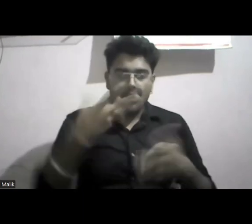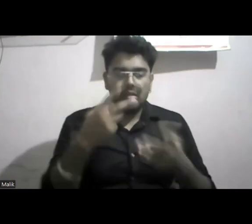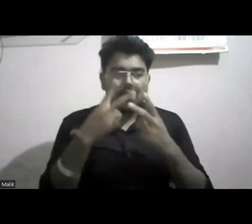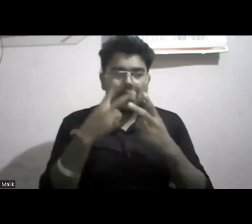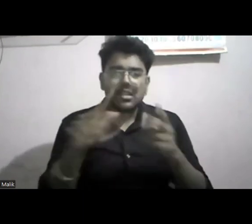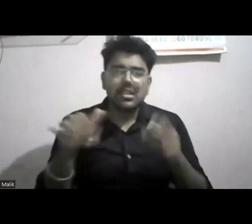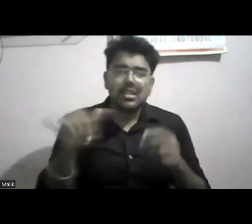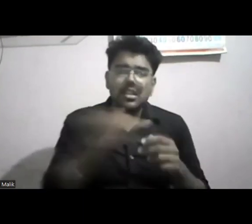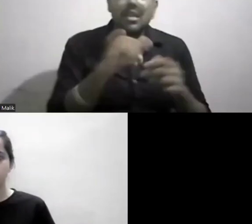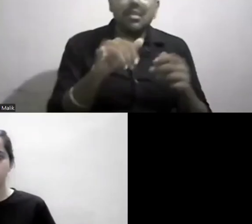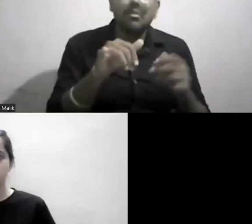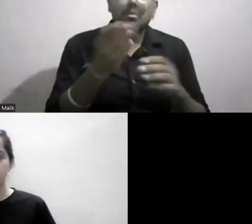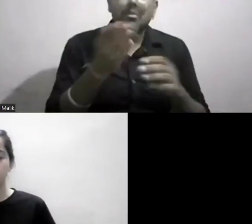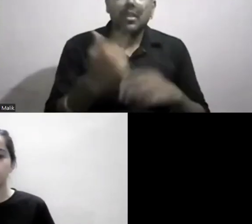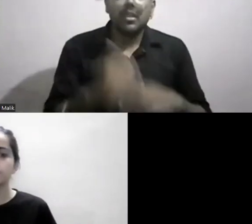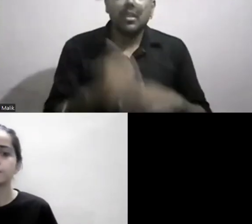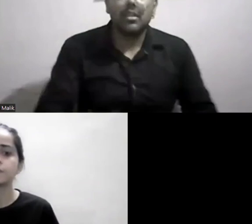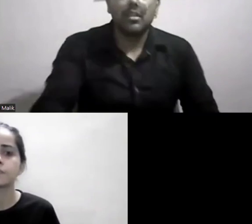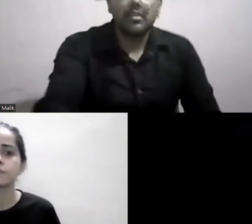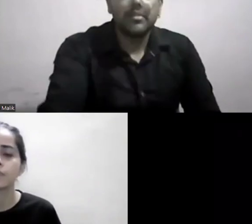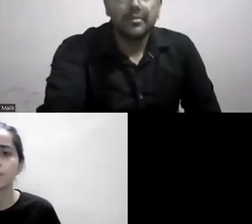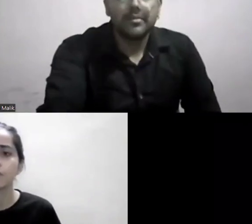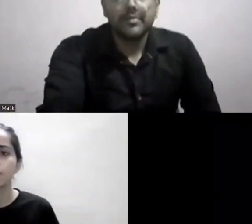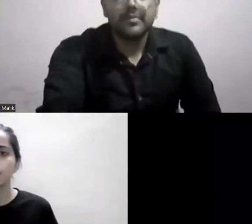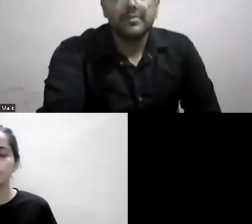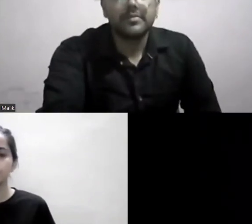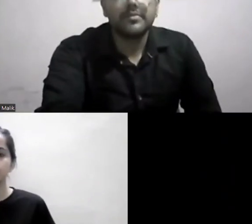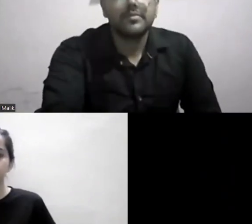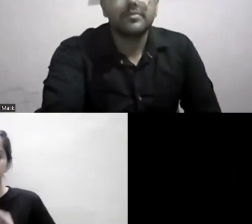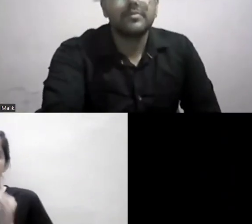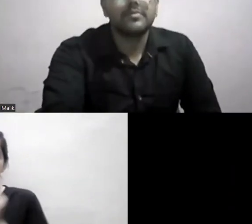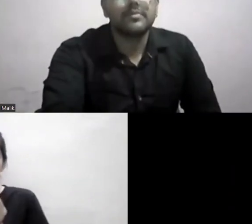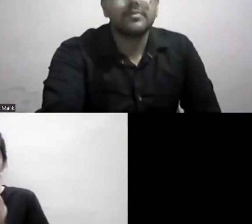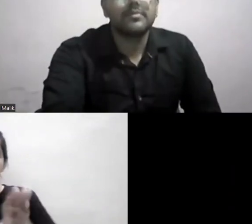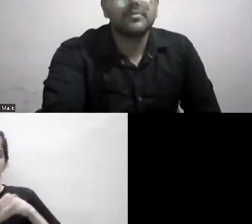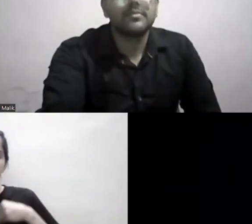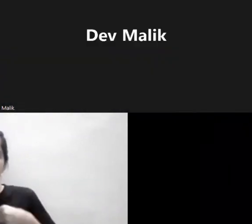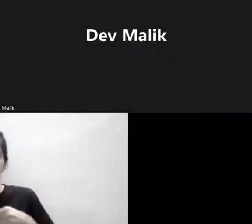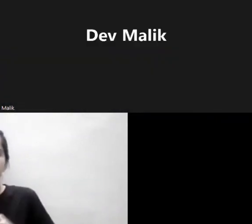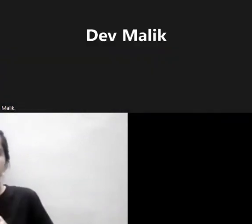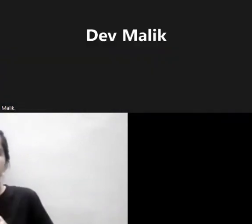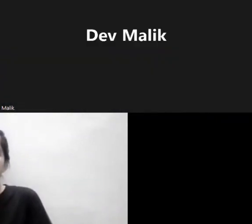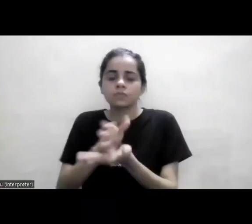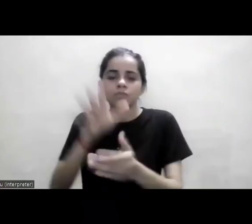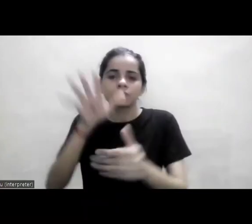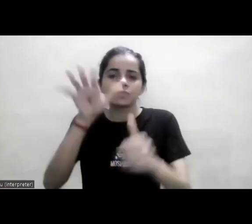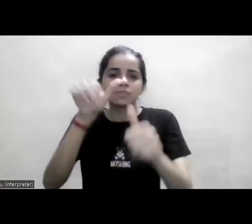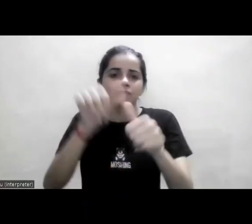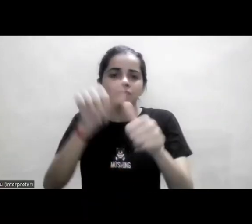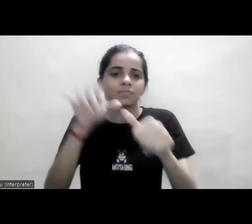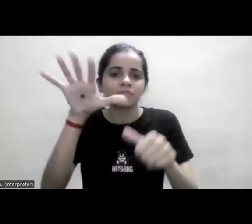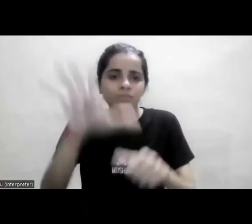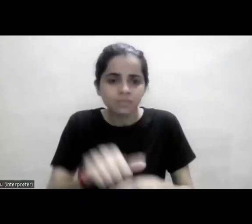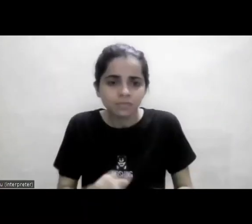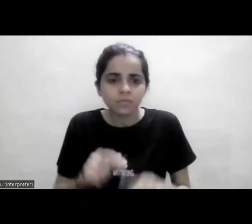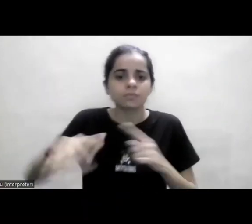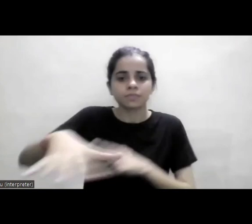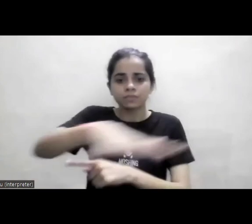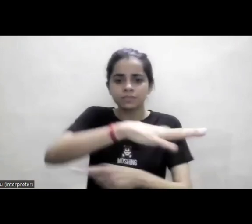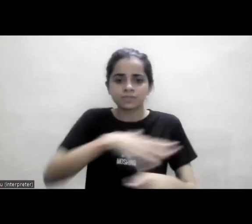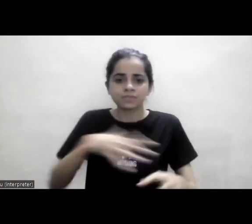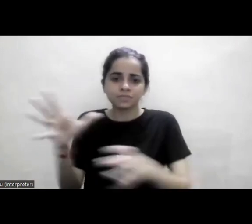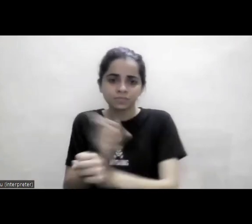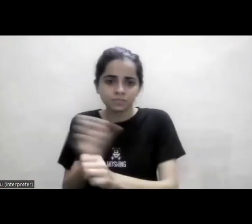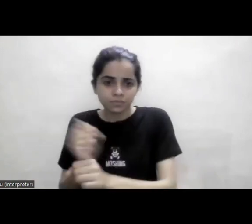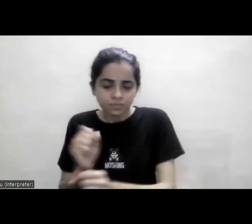same disorder. It may be because the family has not been able to provide the kind of environment that person